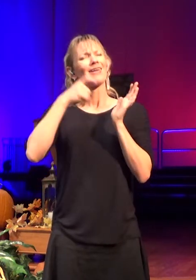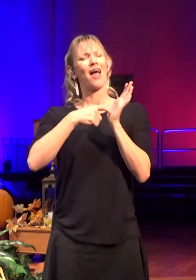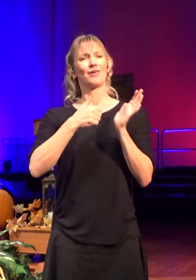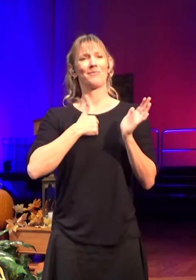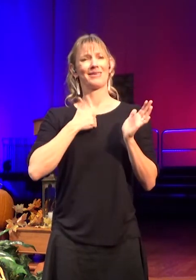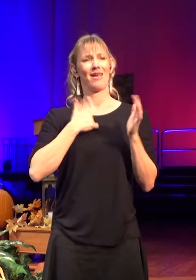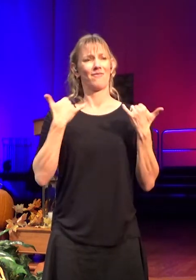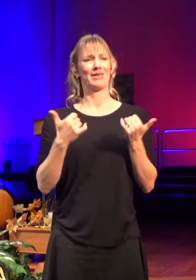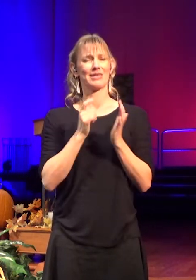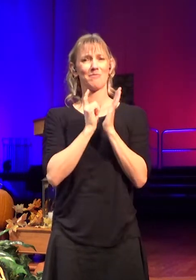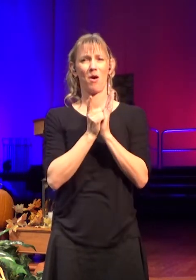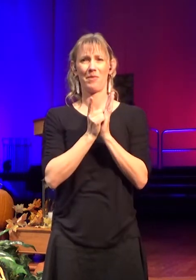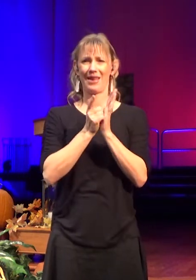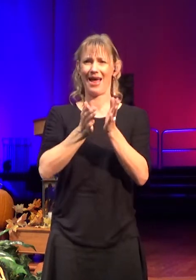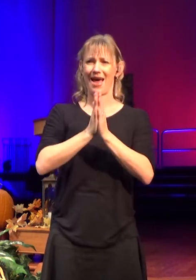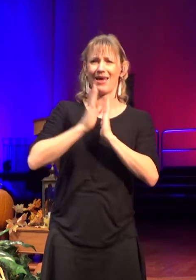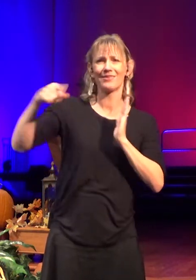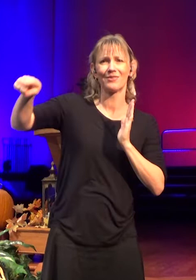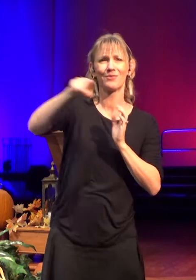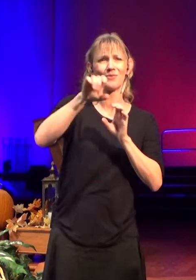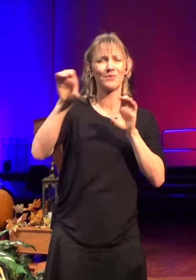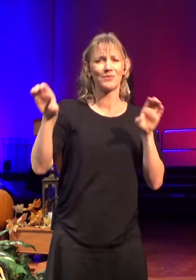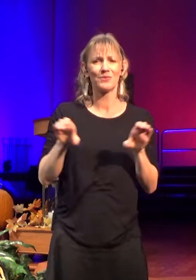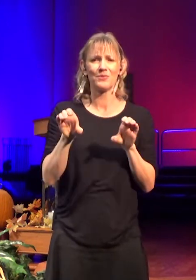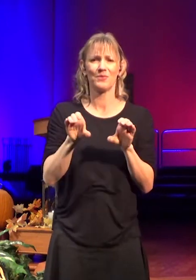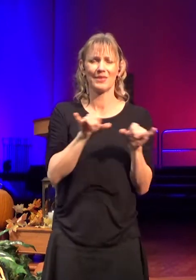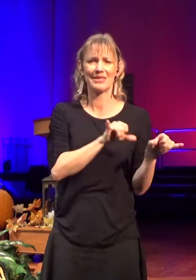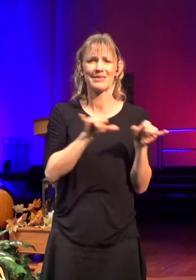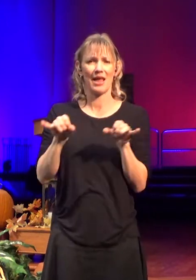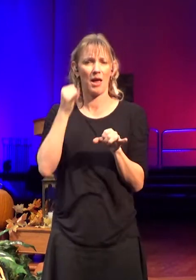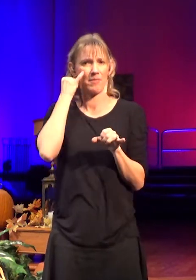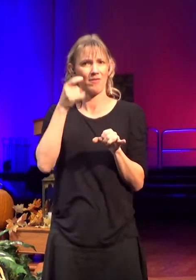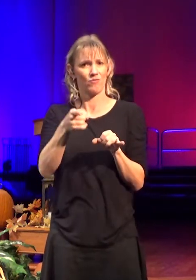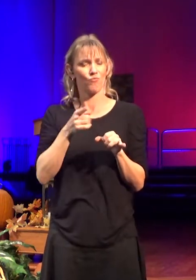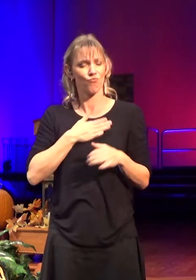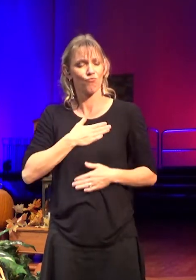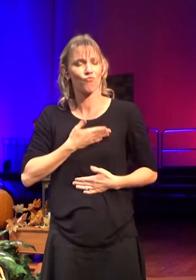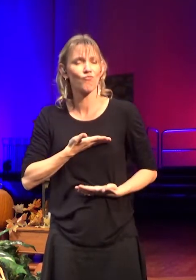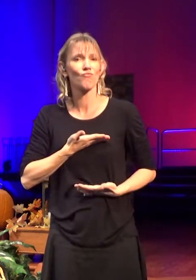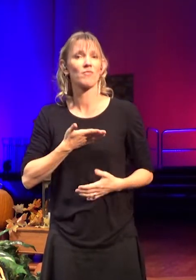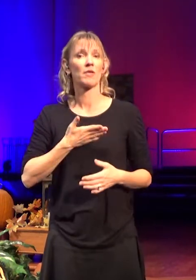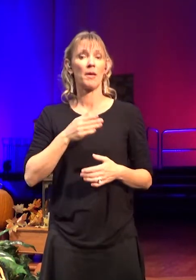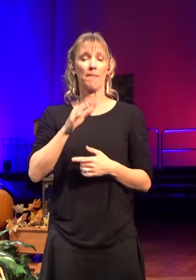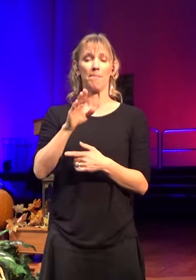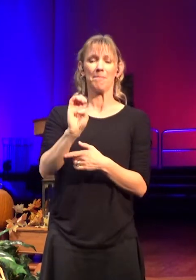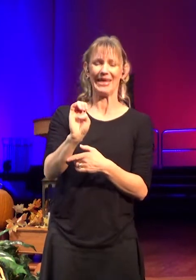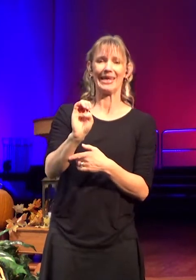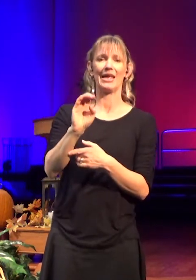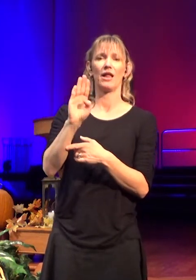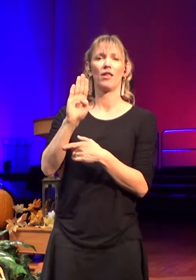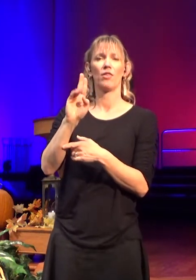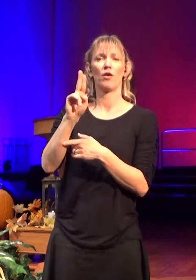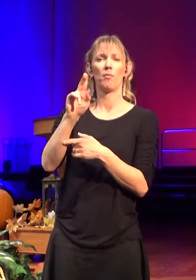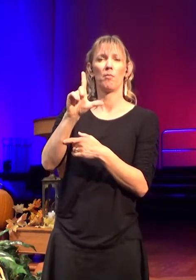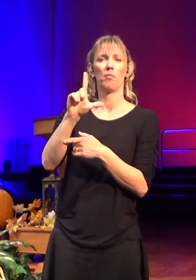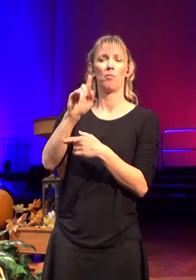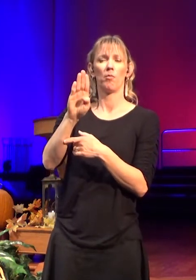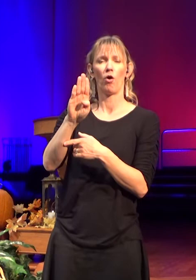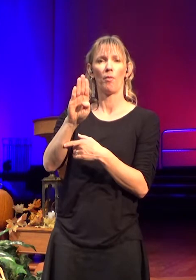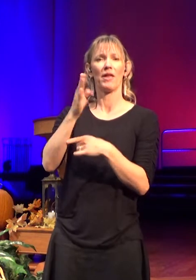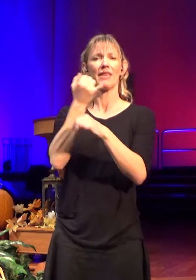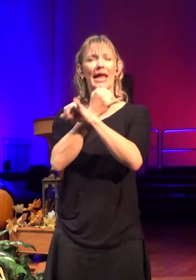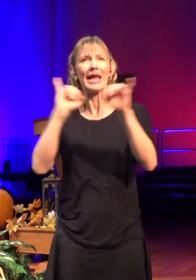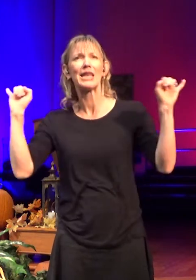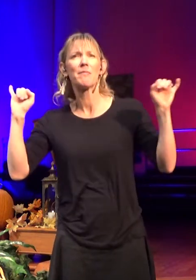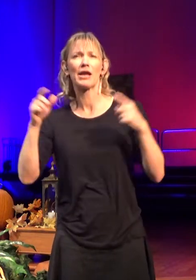And I simply acknowledge myself in this moment and invite each person who chooses to do the same. Being that bulb,